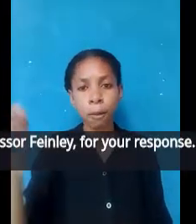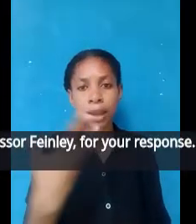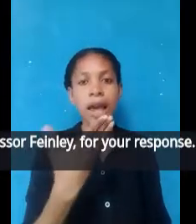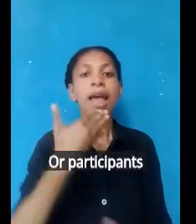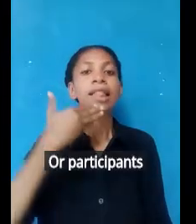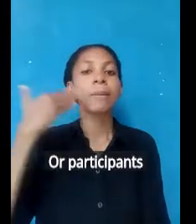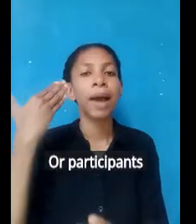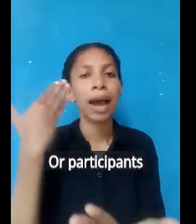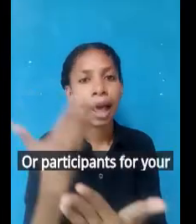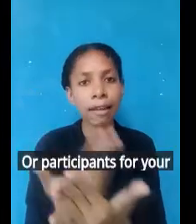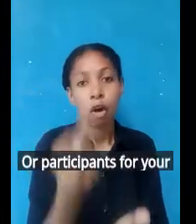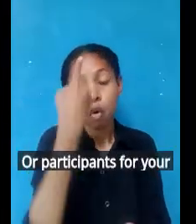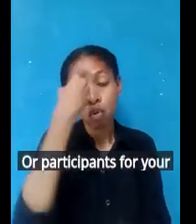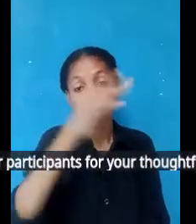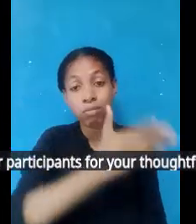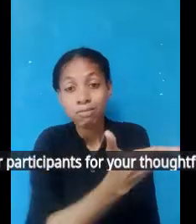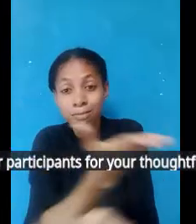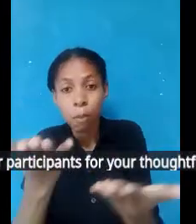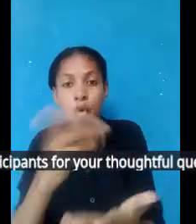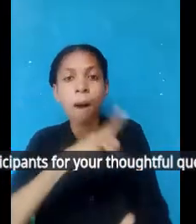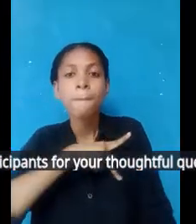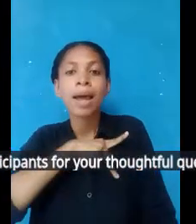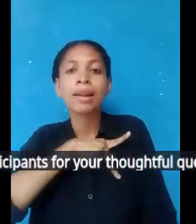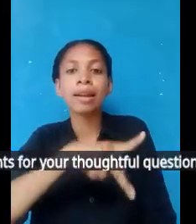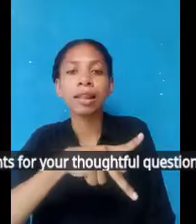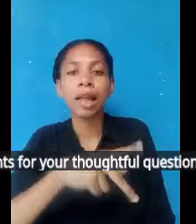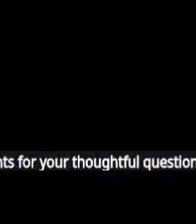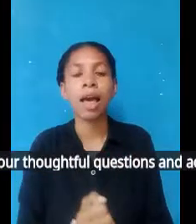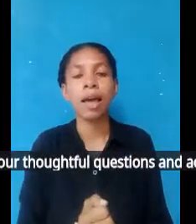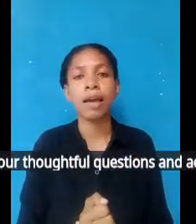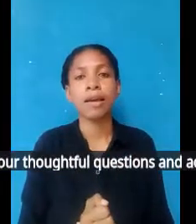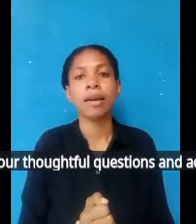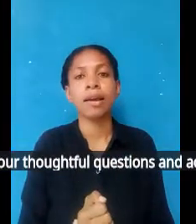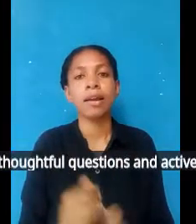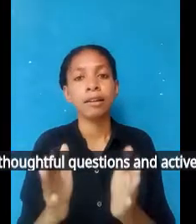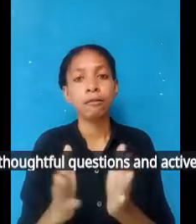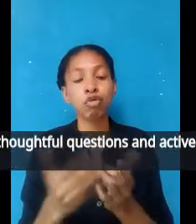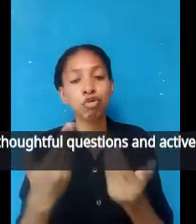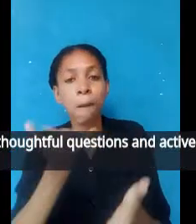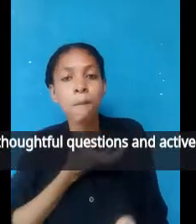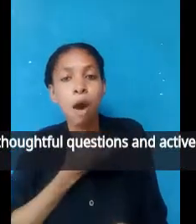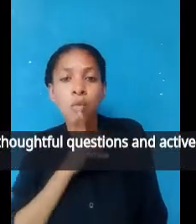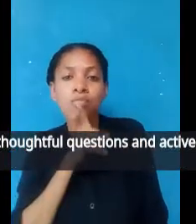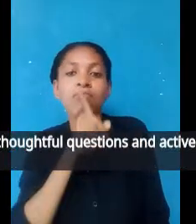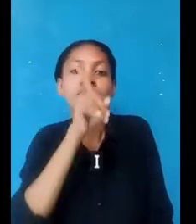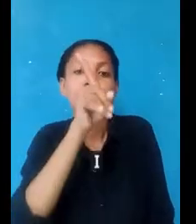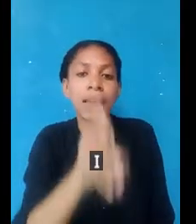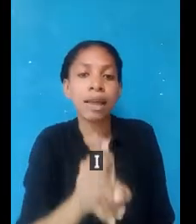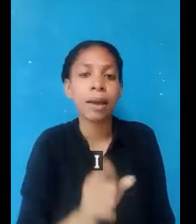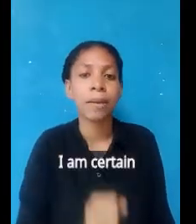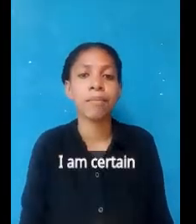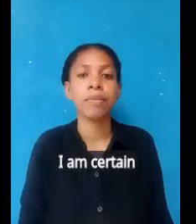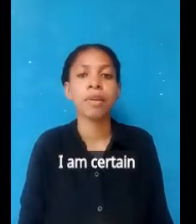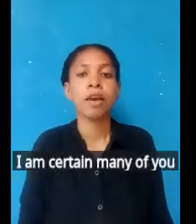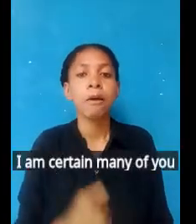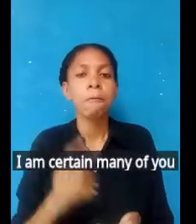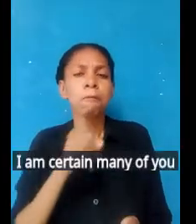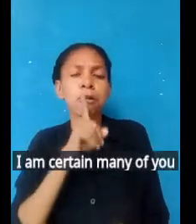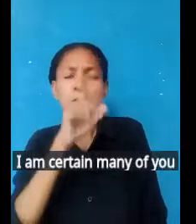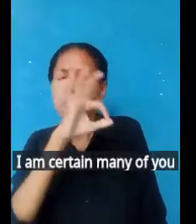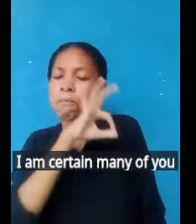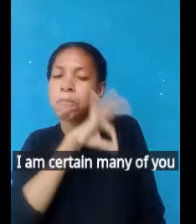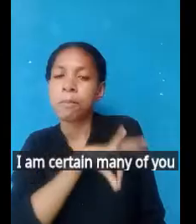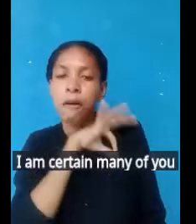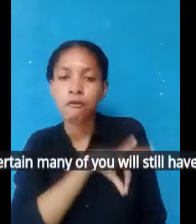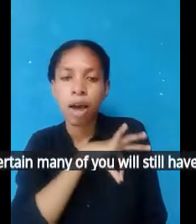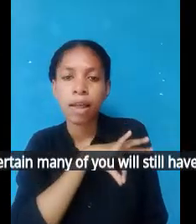participants, for your thoughtful questions and active engagement in today's discussion. I am certain many of you would still have